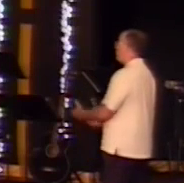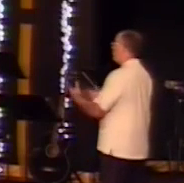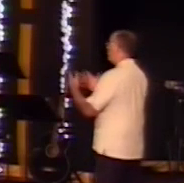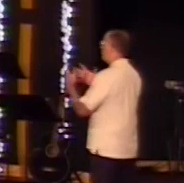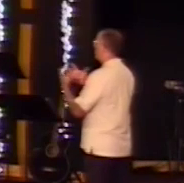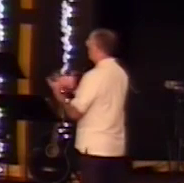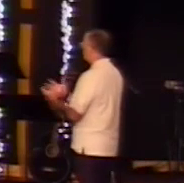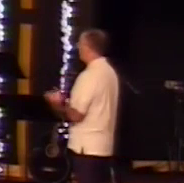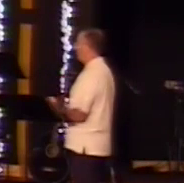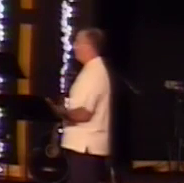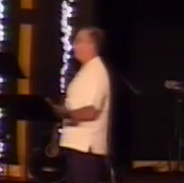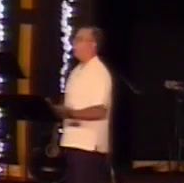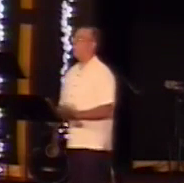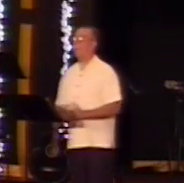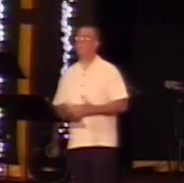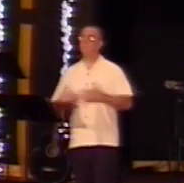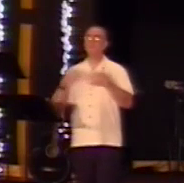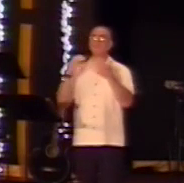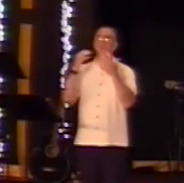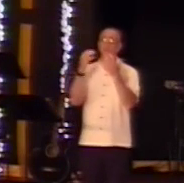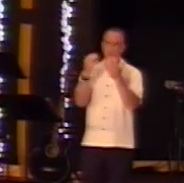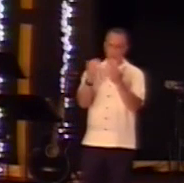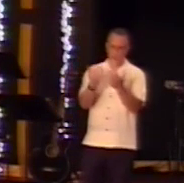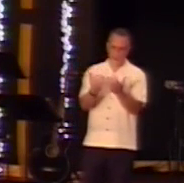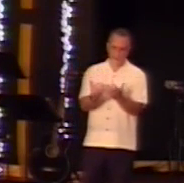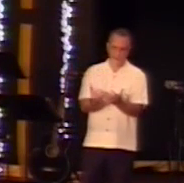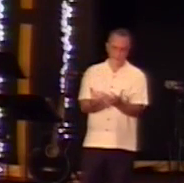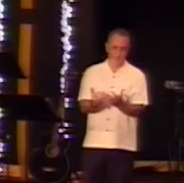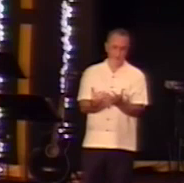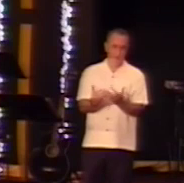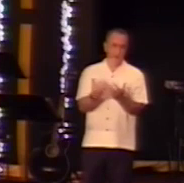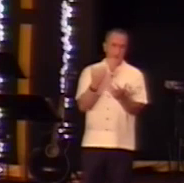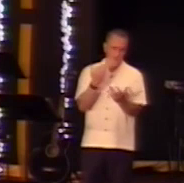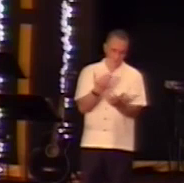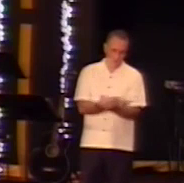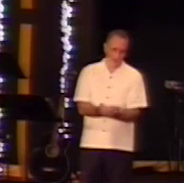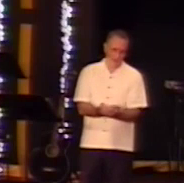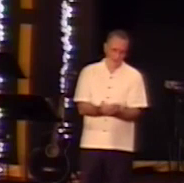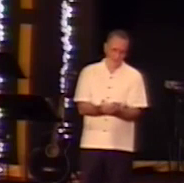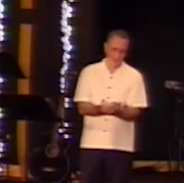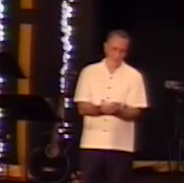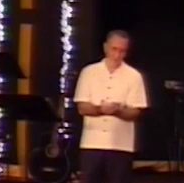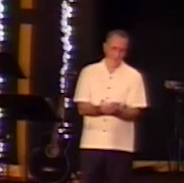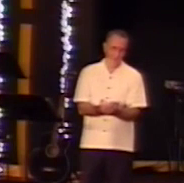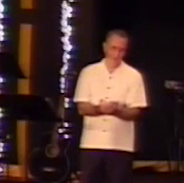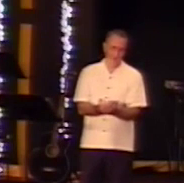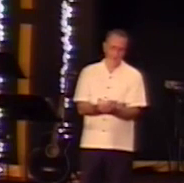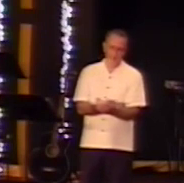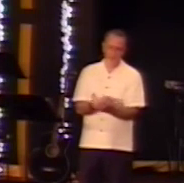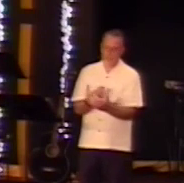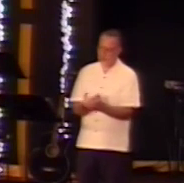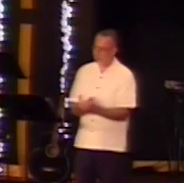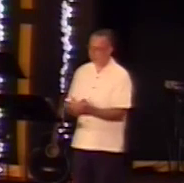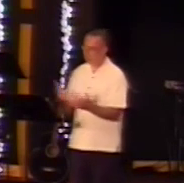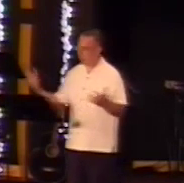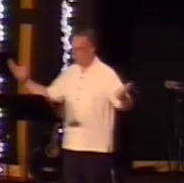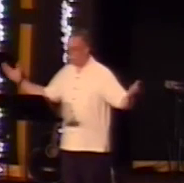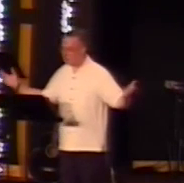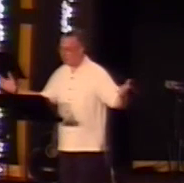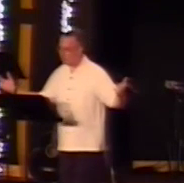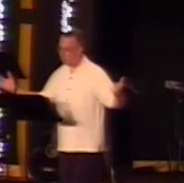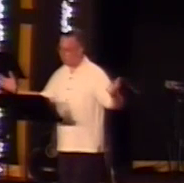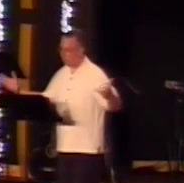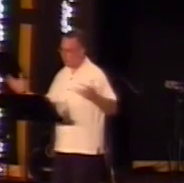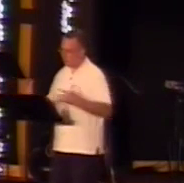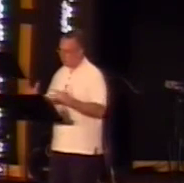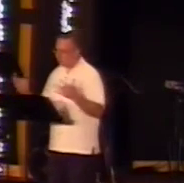What you do when you become a Christian is you submit to the Lordship of Christ. You don't make him Lord. God already